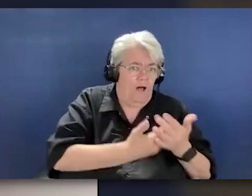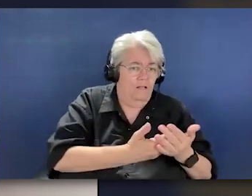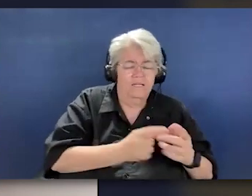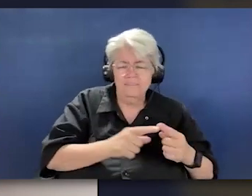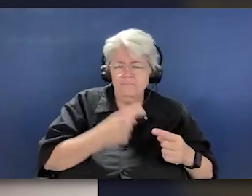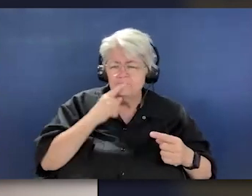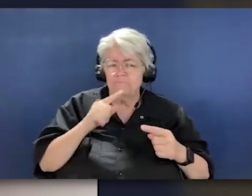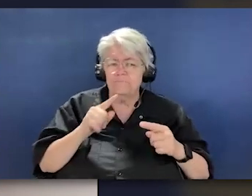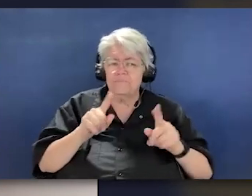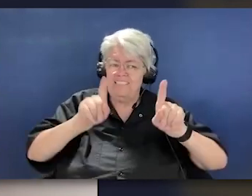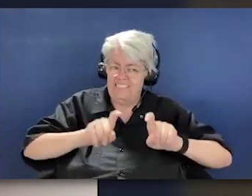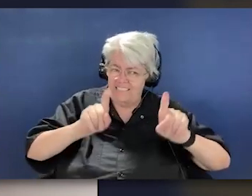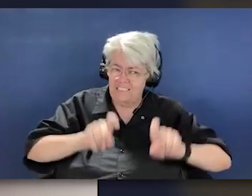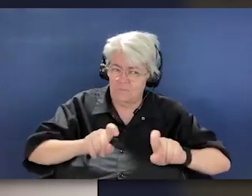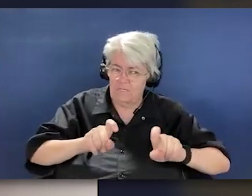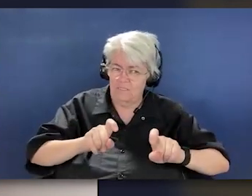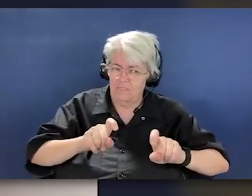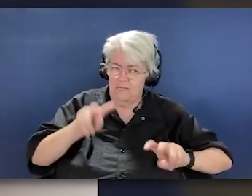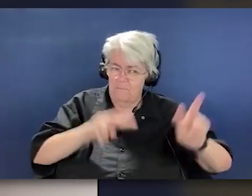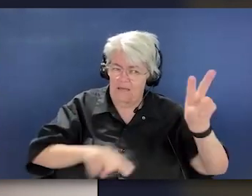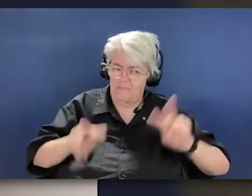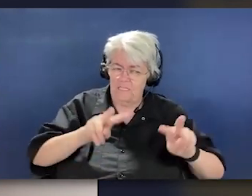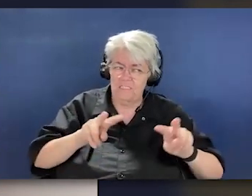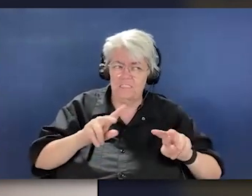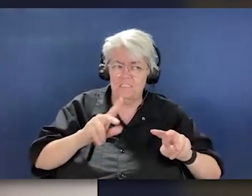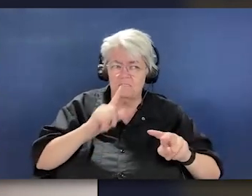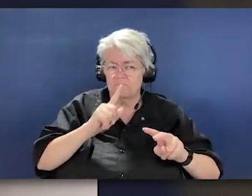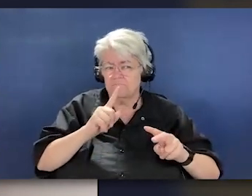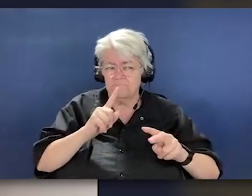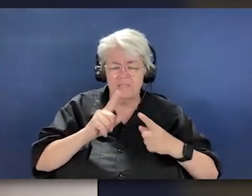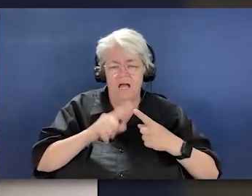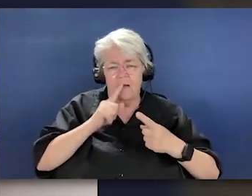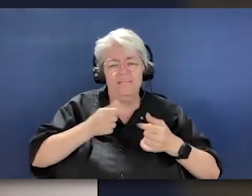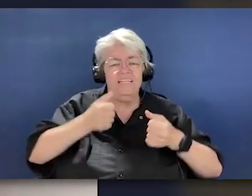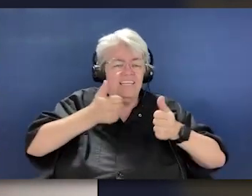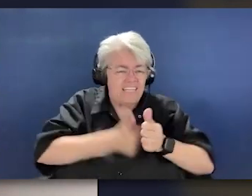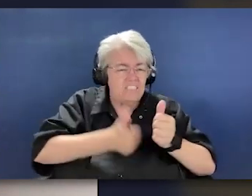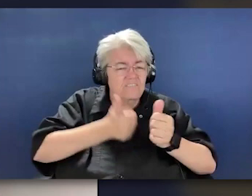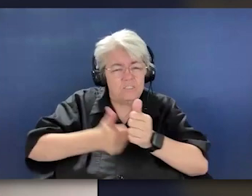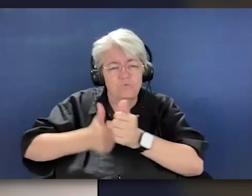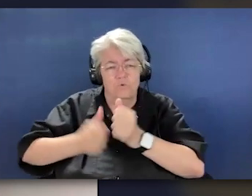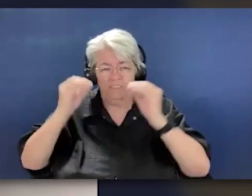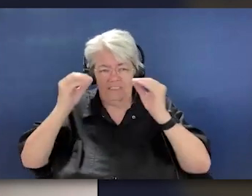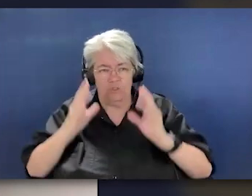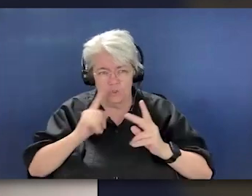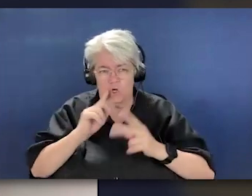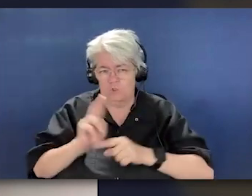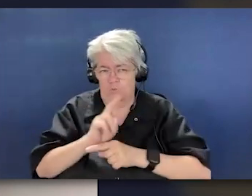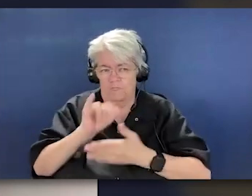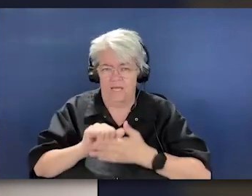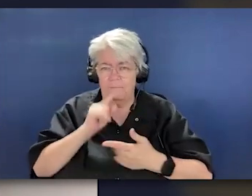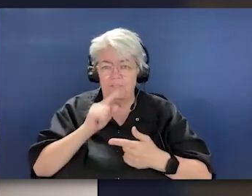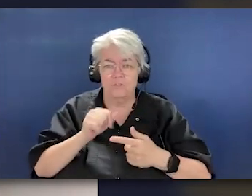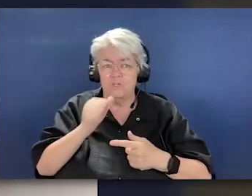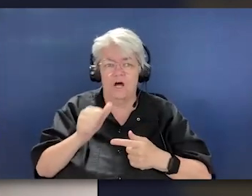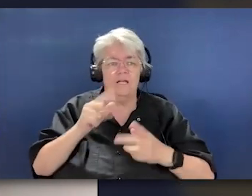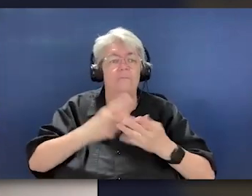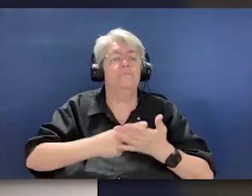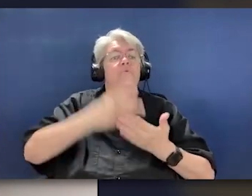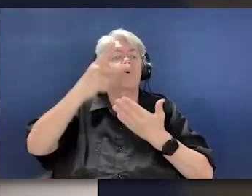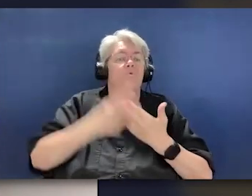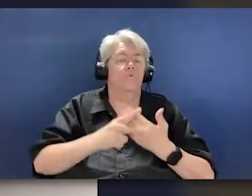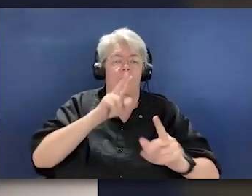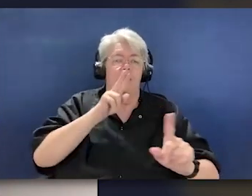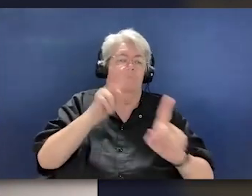assessment methods being revisited beyond the individual course level. So individual faculty are doing that, but there hasn't been a programmatic